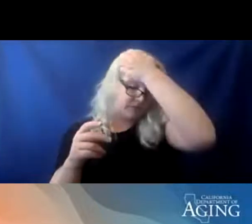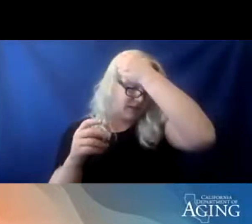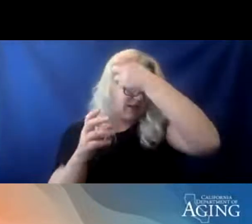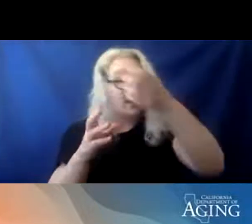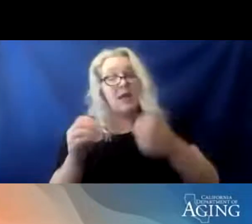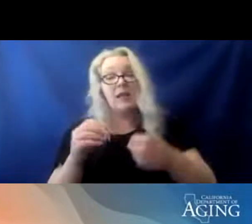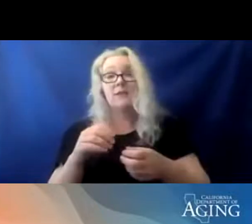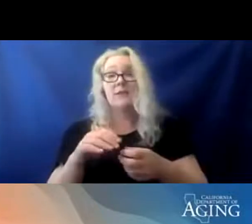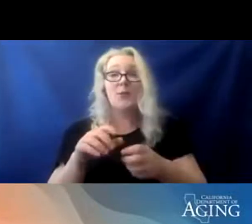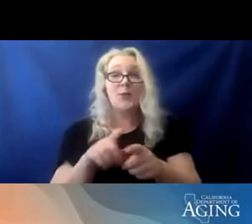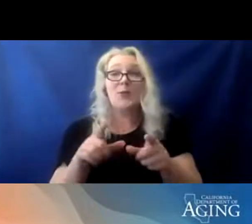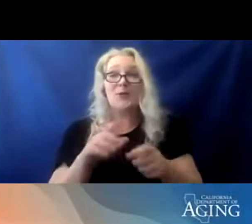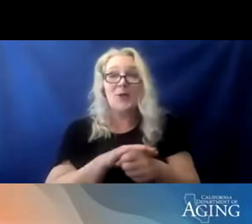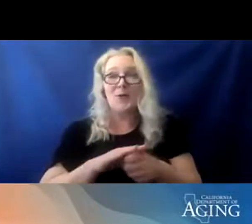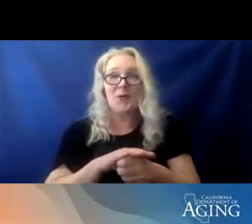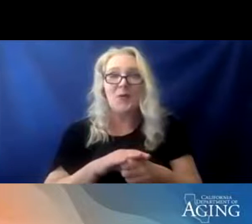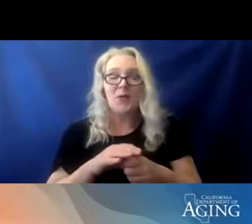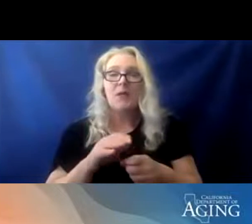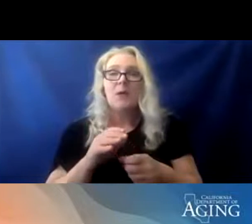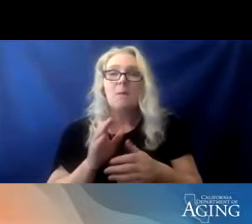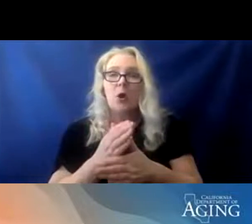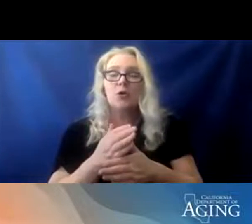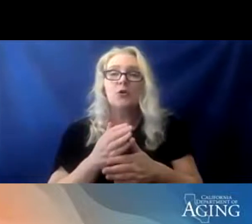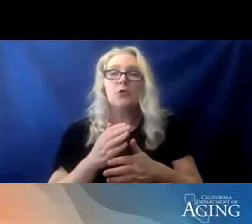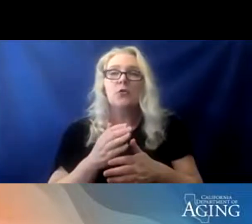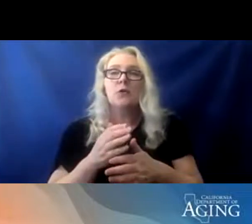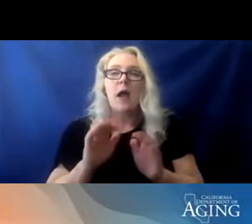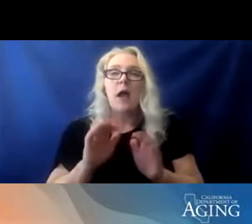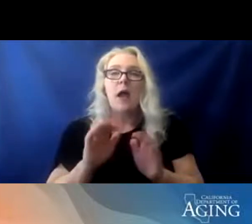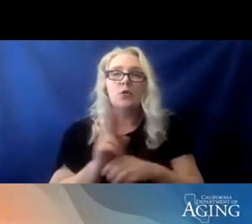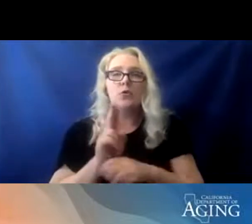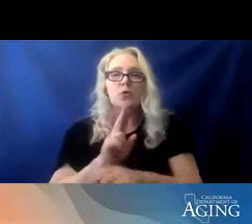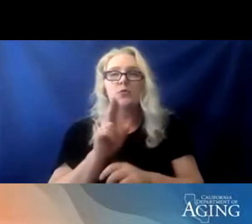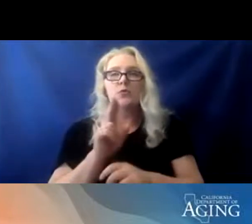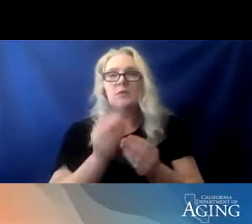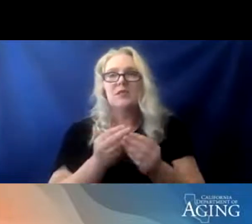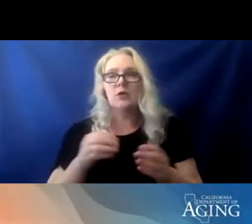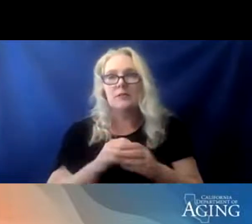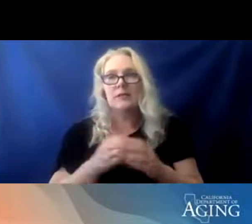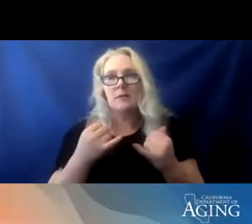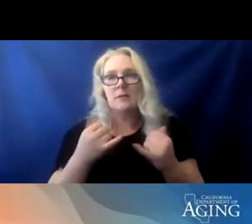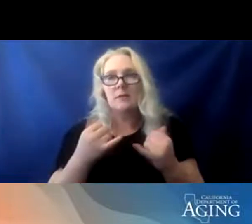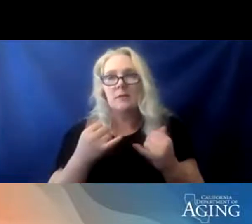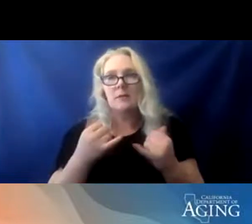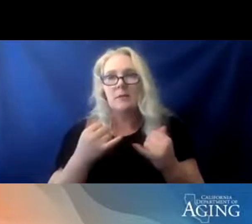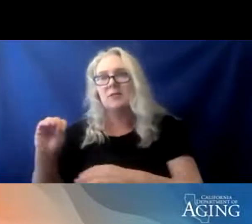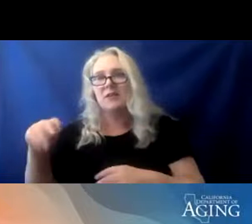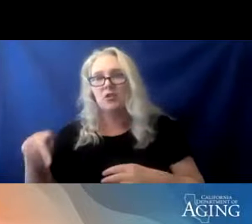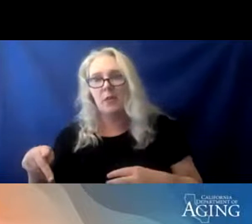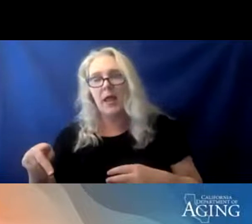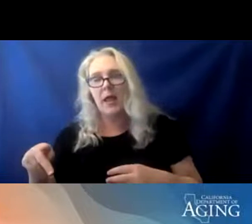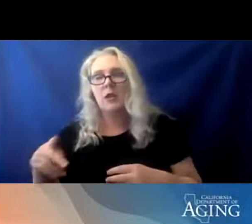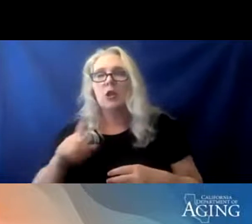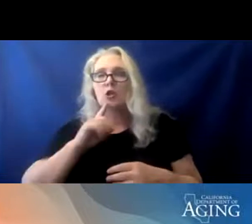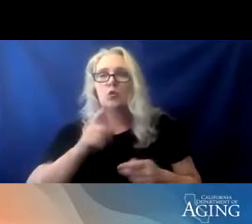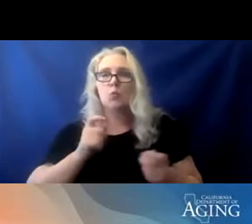learn about the playbook and really have good conversations about how they can use the materials in the playbook and use the master plan to really